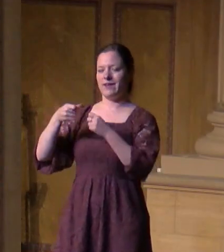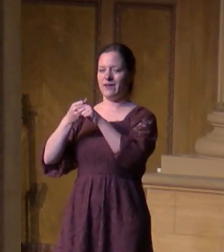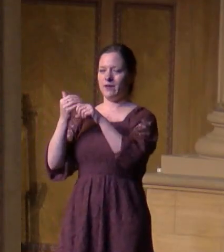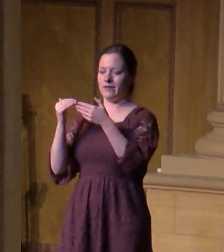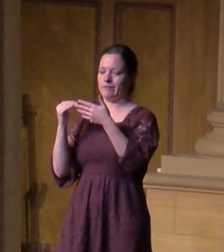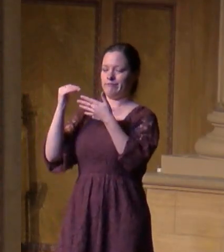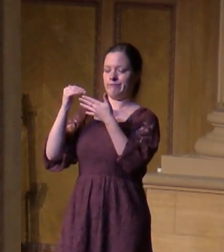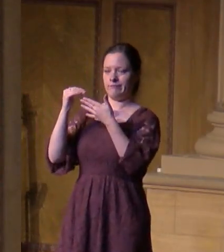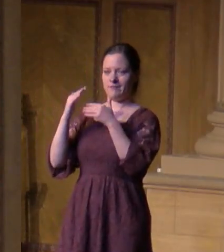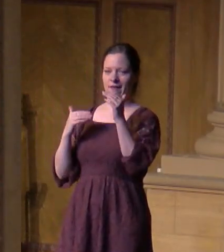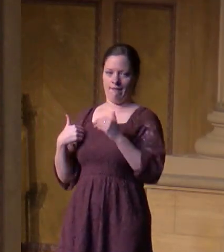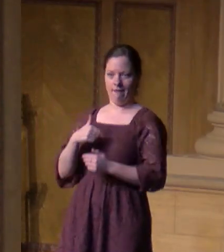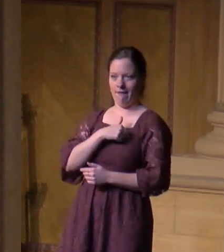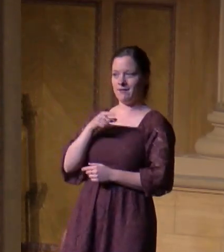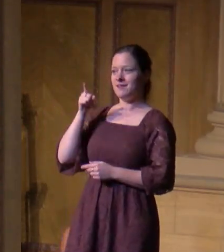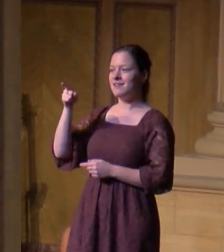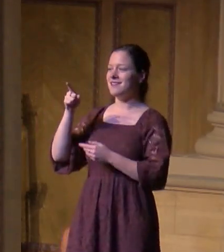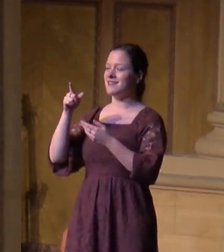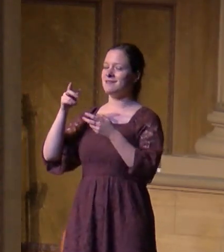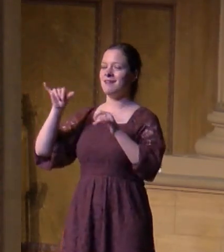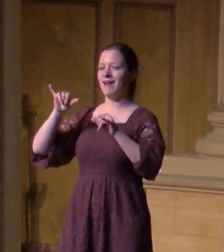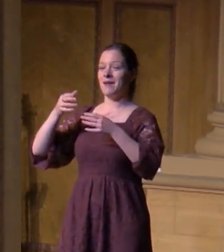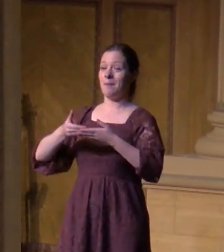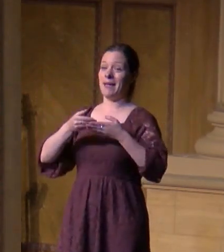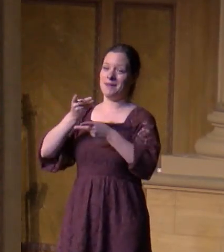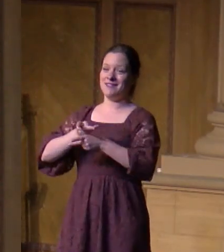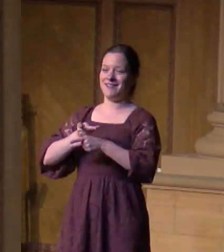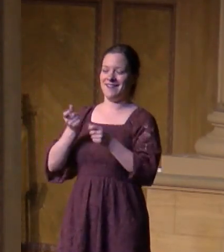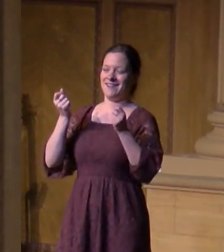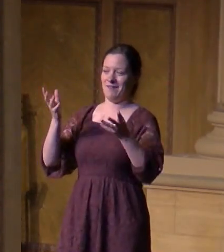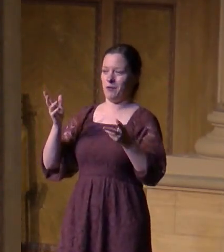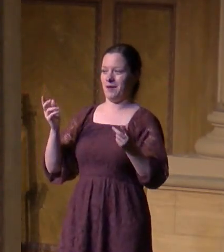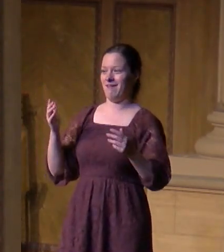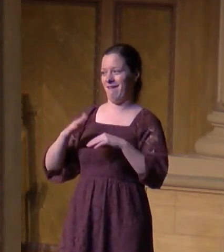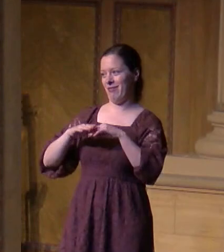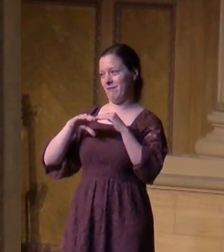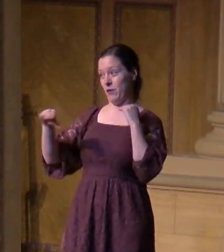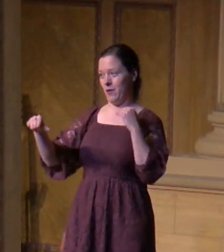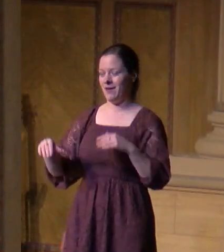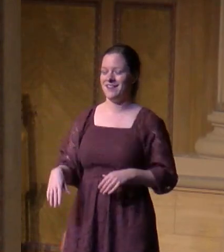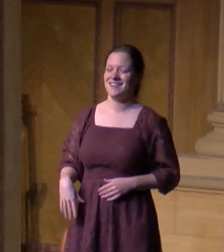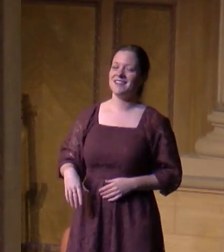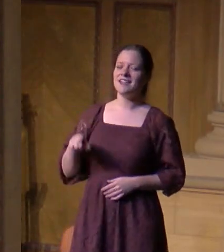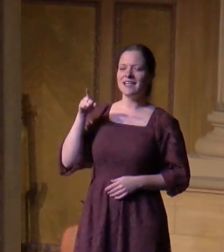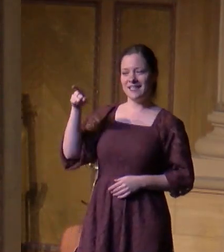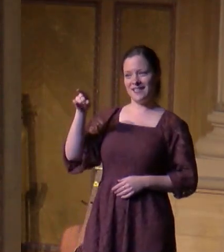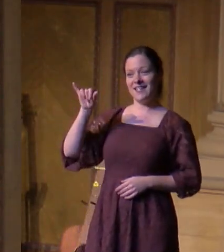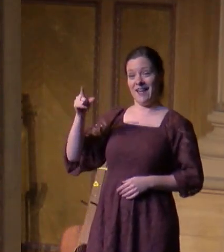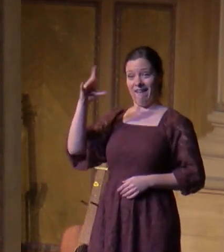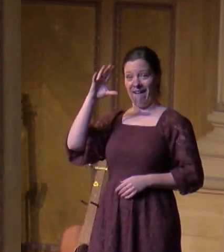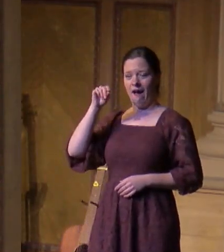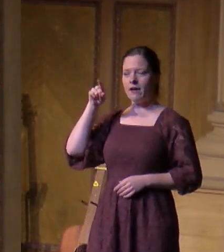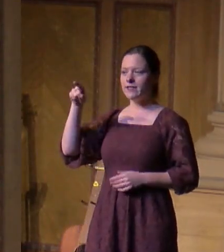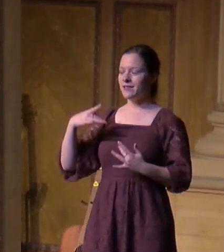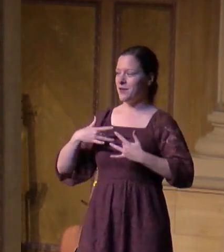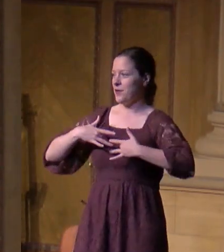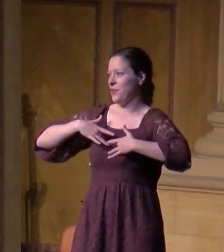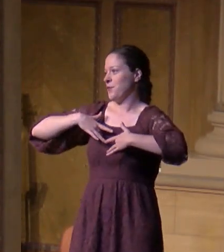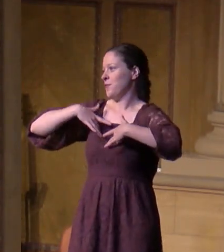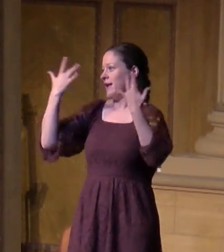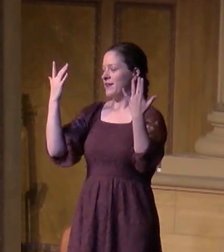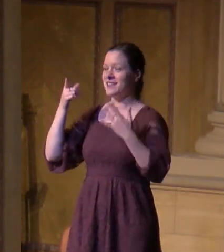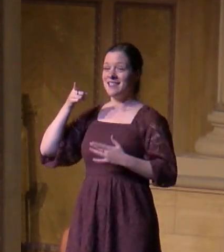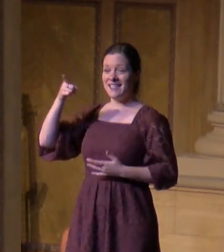us in school who would kind of babysit everybody on the floor. And he was the guy who was just thrilled with the fact